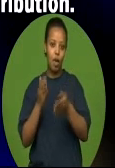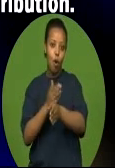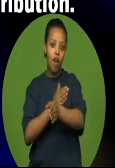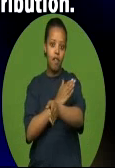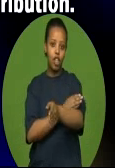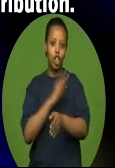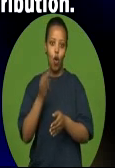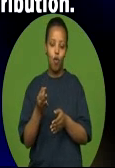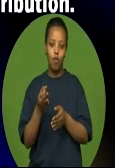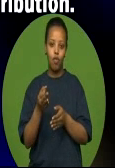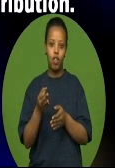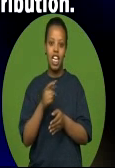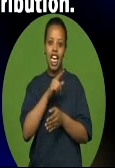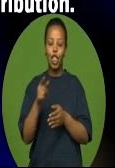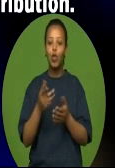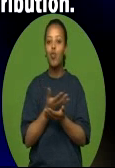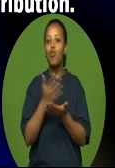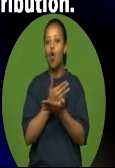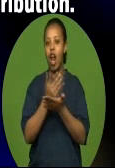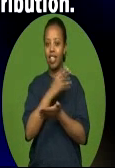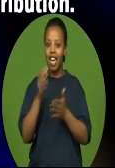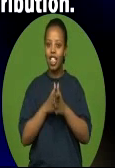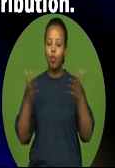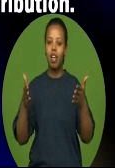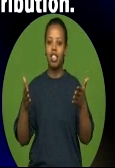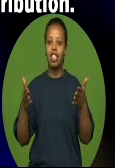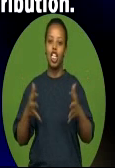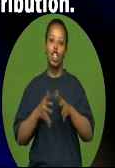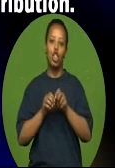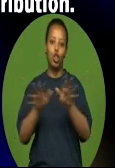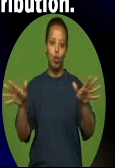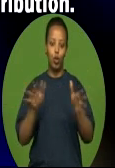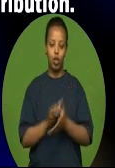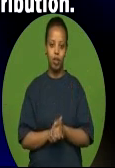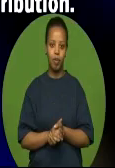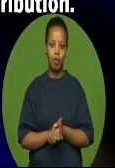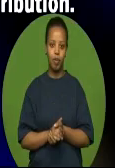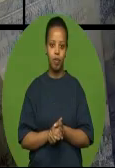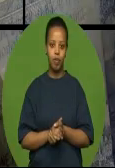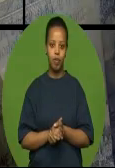offers modified versions of its product and expands its distribution.